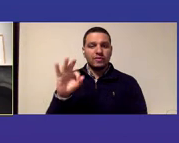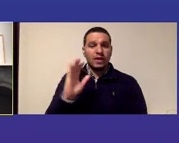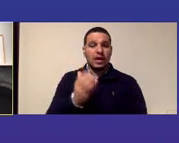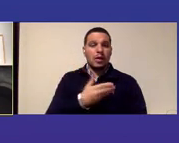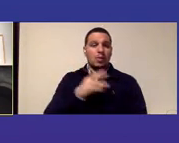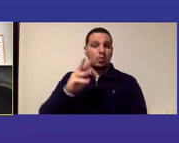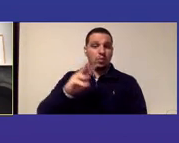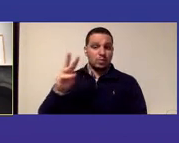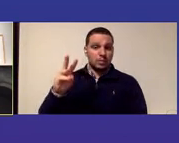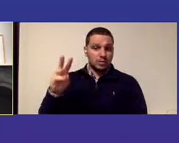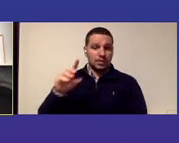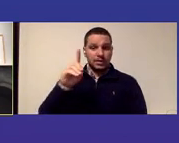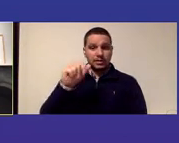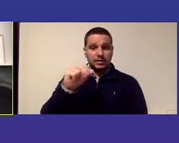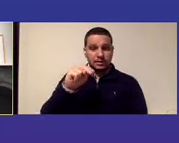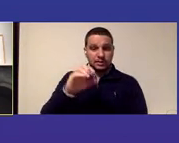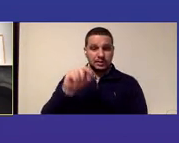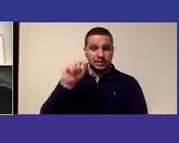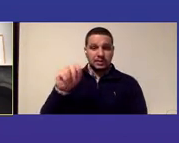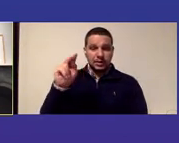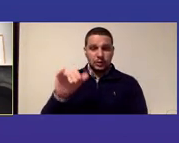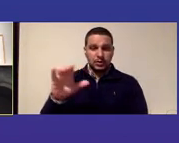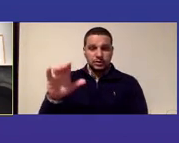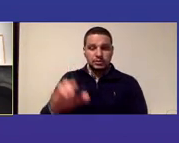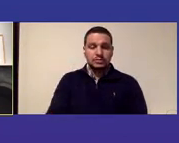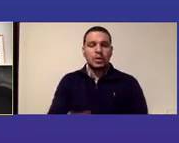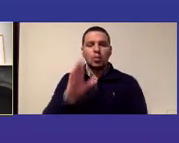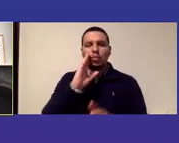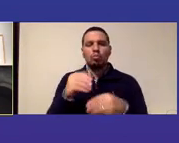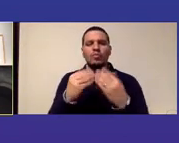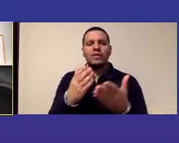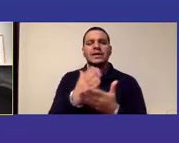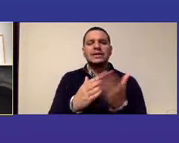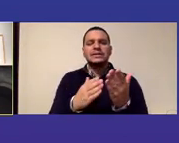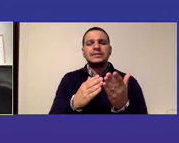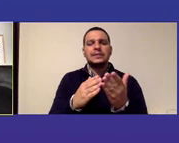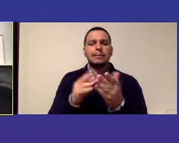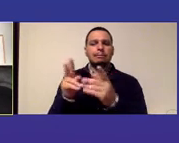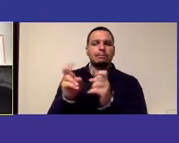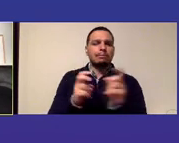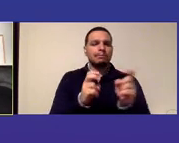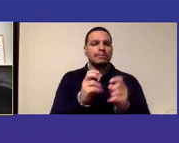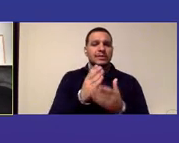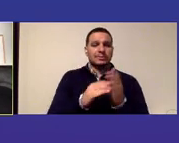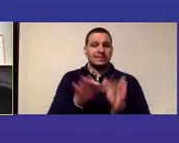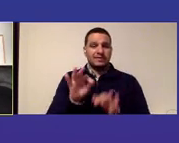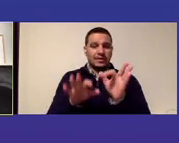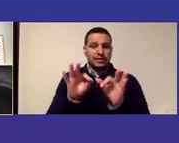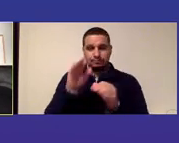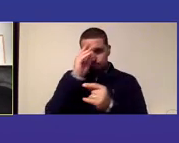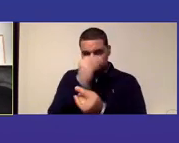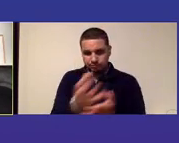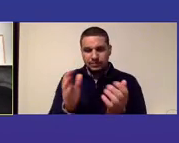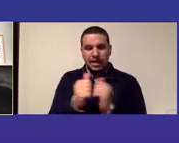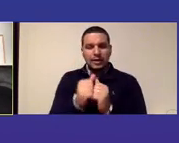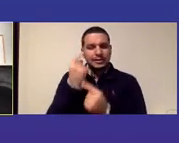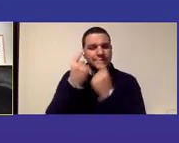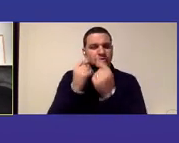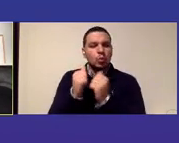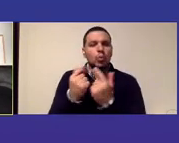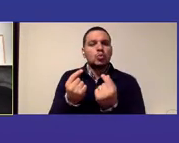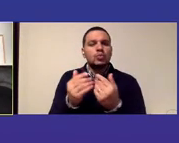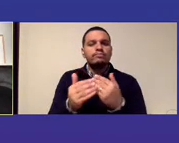website, dance.nyc. I'm going to provide some highlights now of those findings and considerations for how we can move forward.